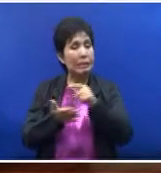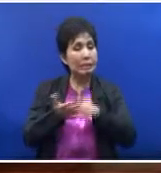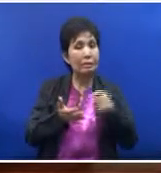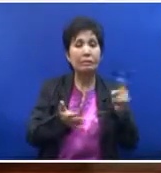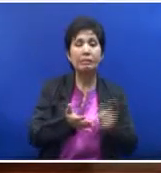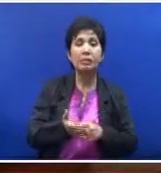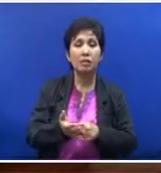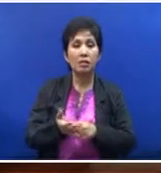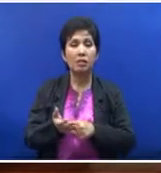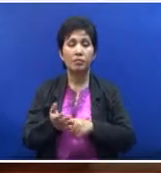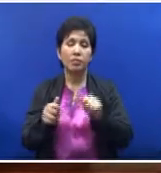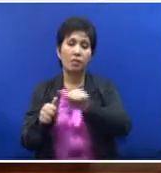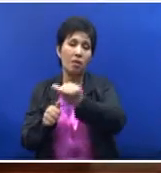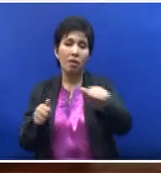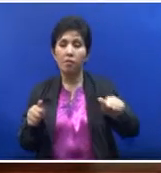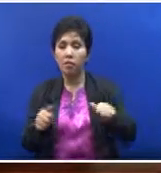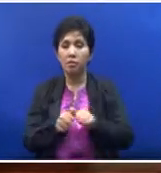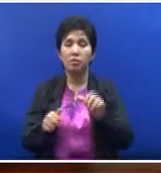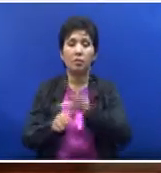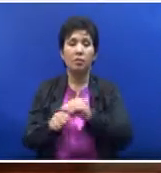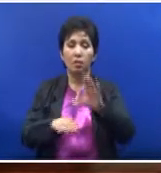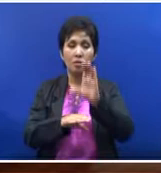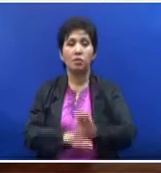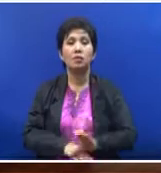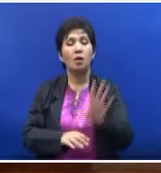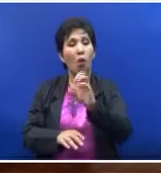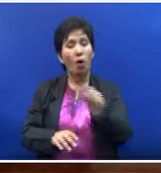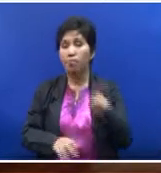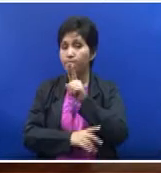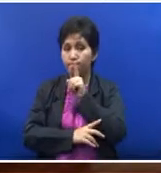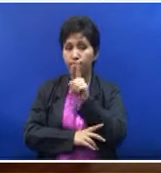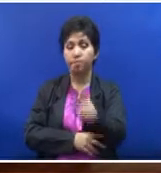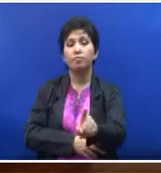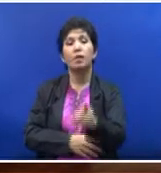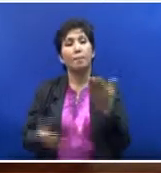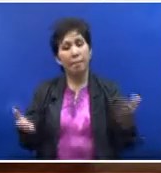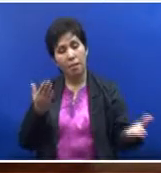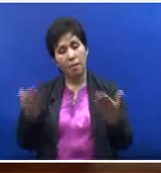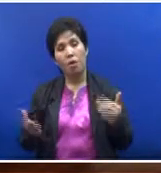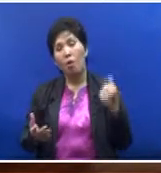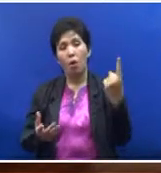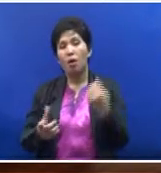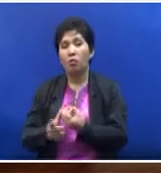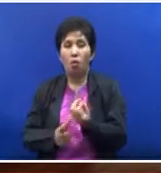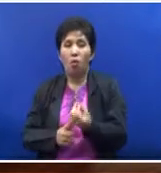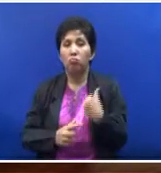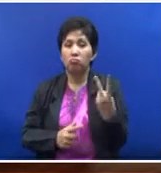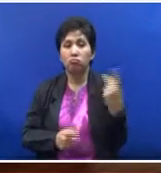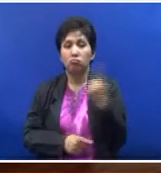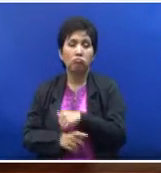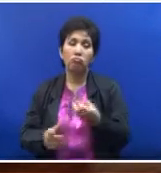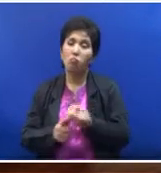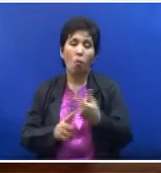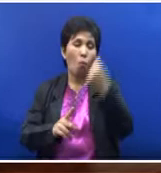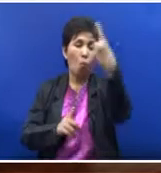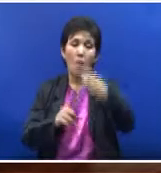for certain culture? Do you think it is fair? Okay, of course, within 1-2 days or even 1 month,